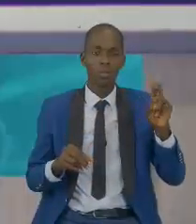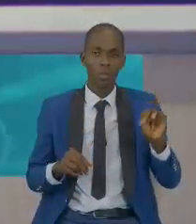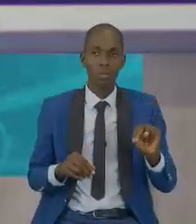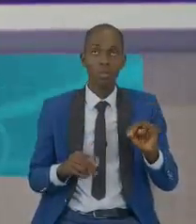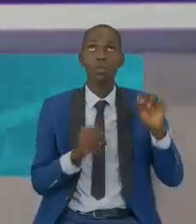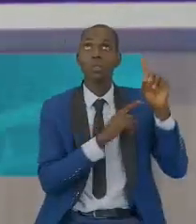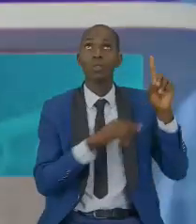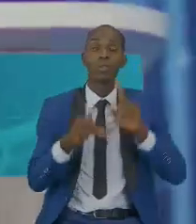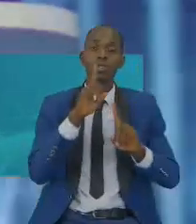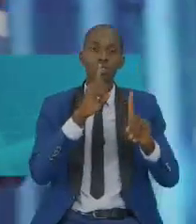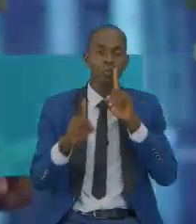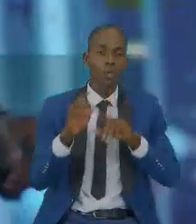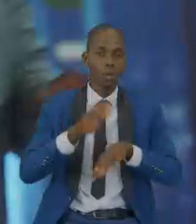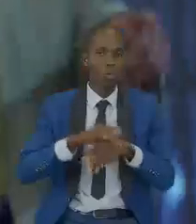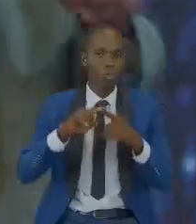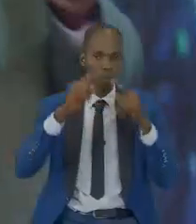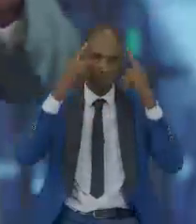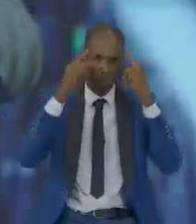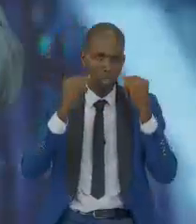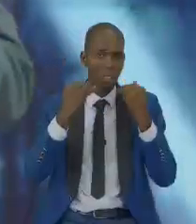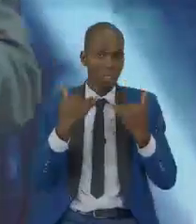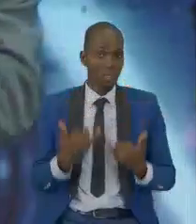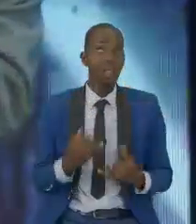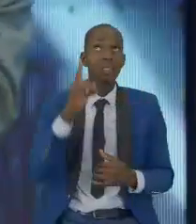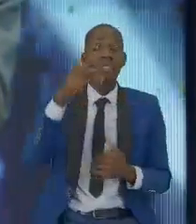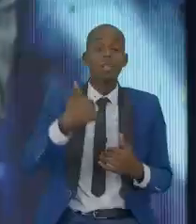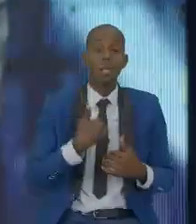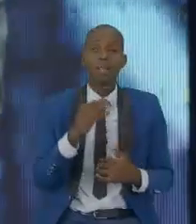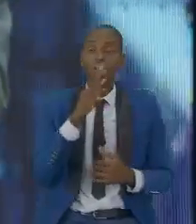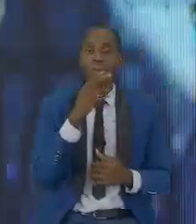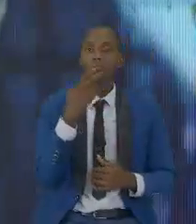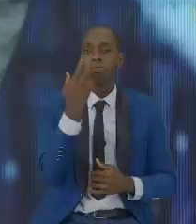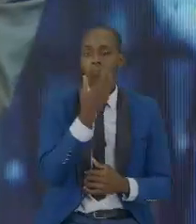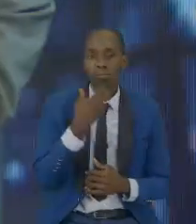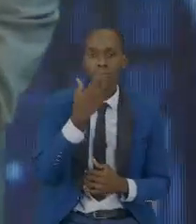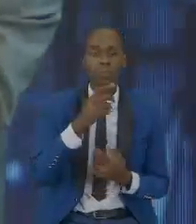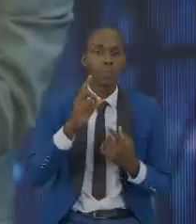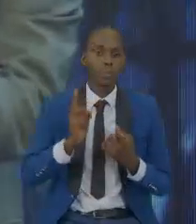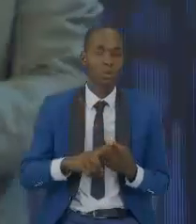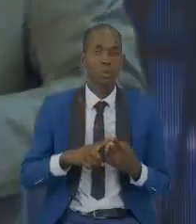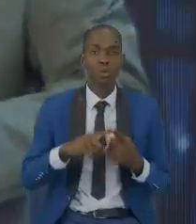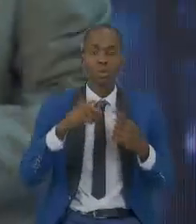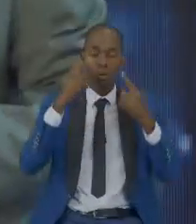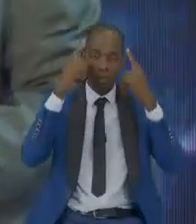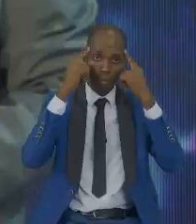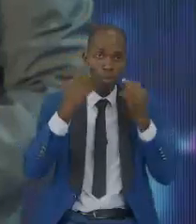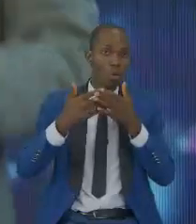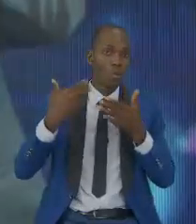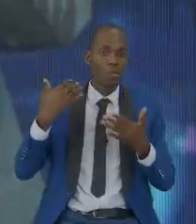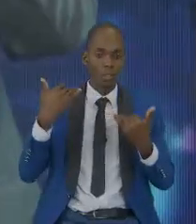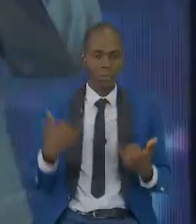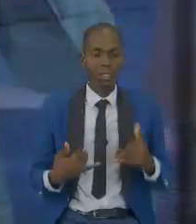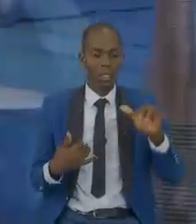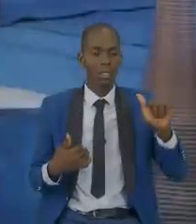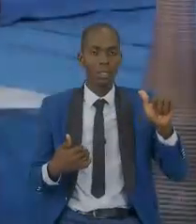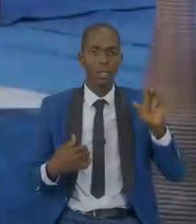spake unto Moses. Now, he had spoken unto Moses before. Aaron now joined,